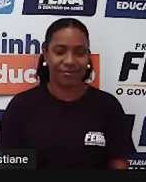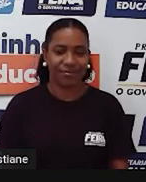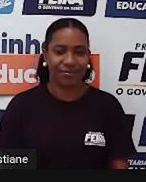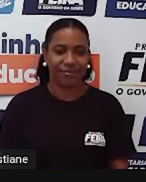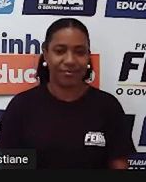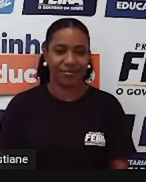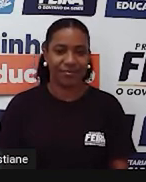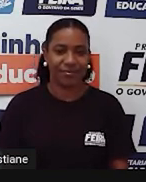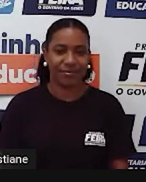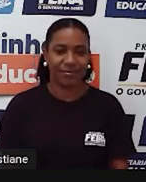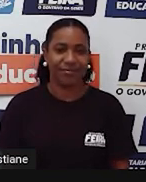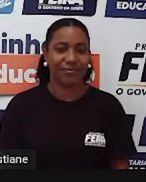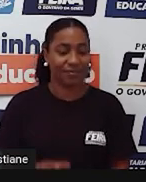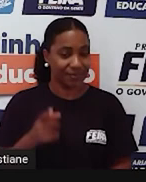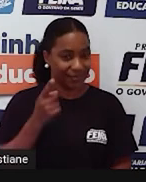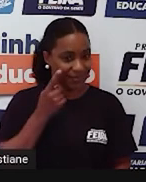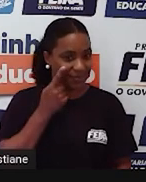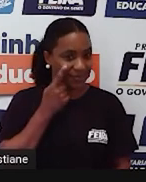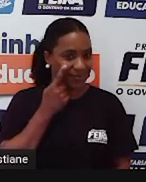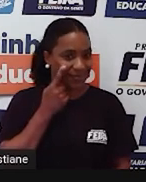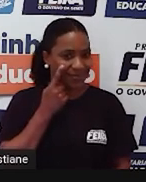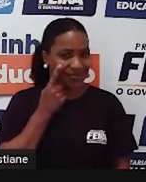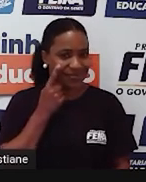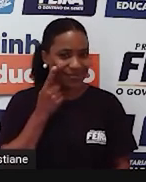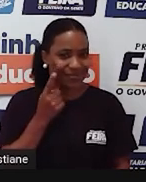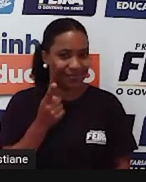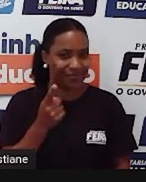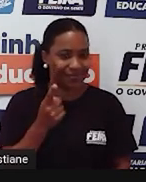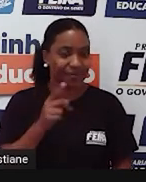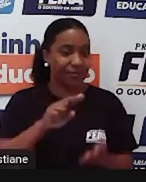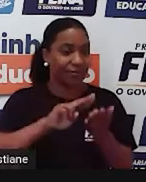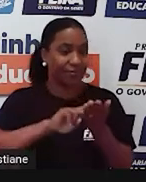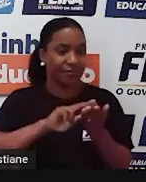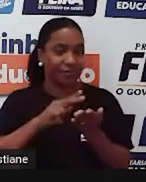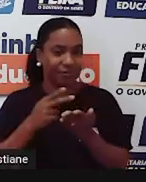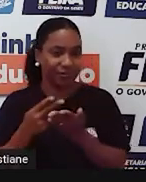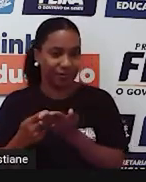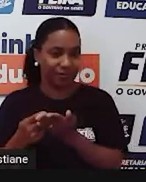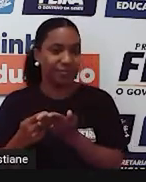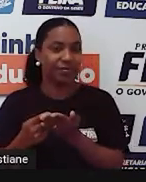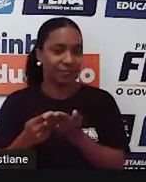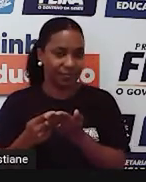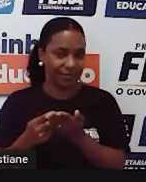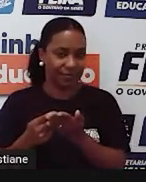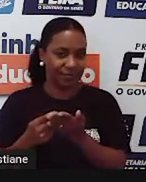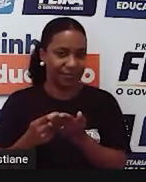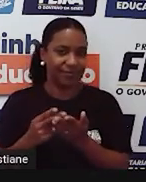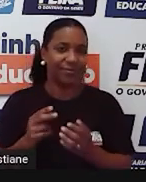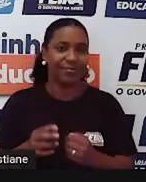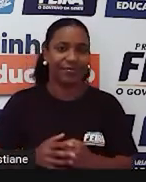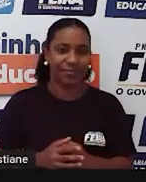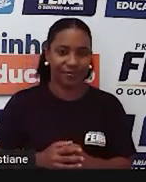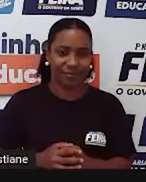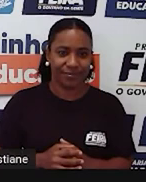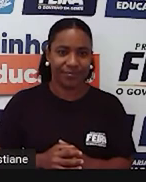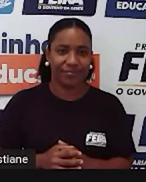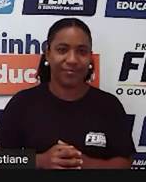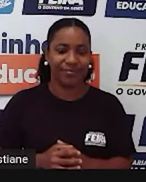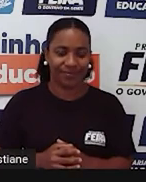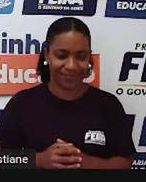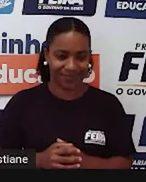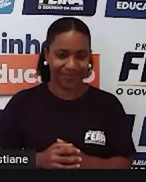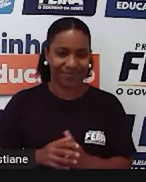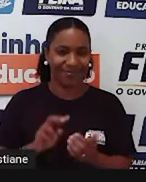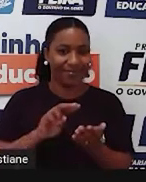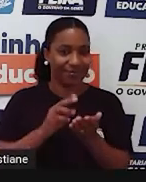an apple, a day keeps, they do doctorate, sim, ok, an apple, a